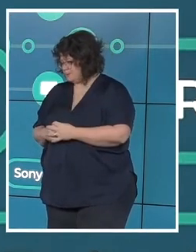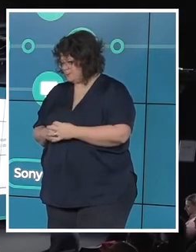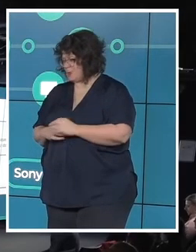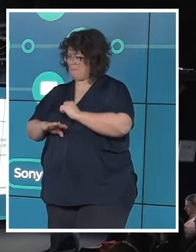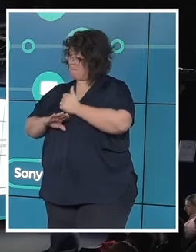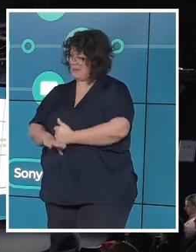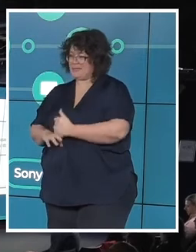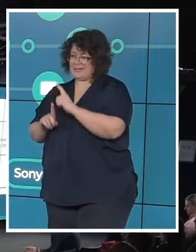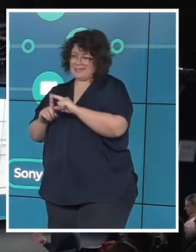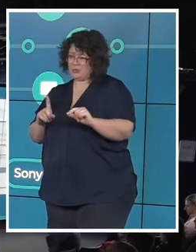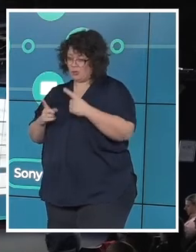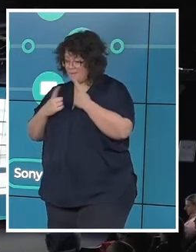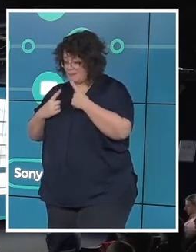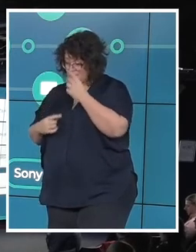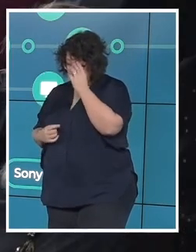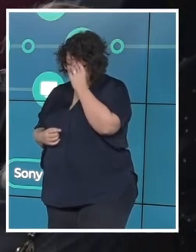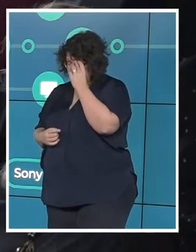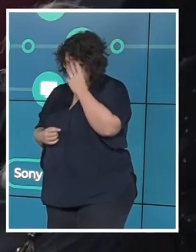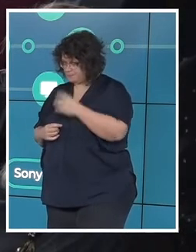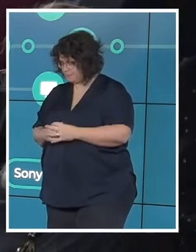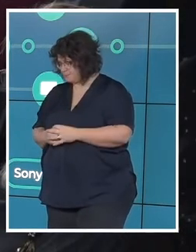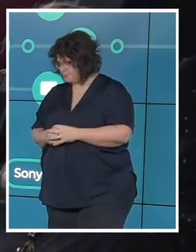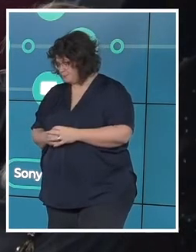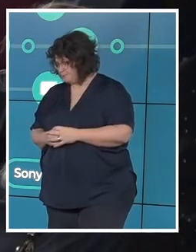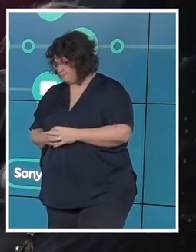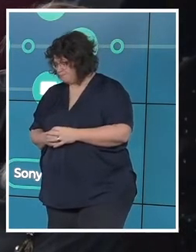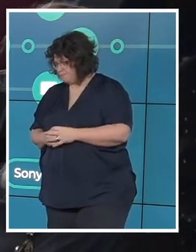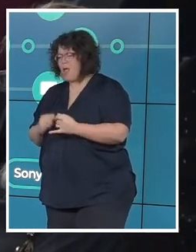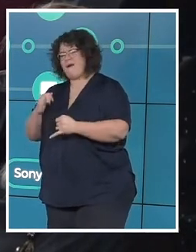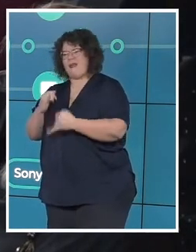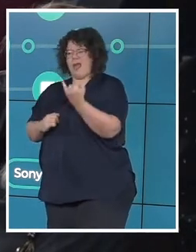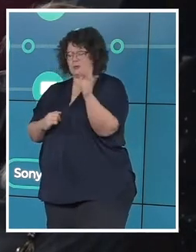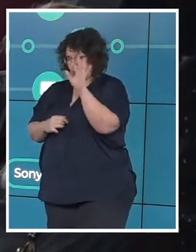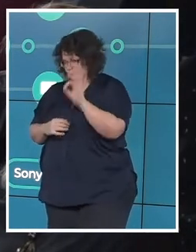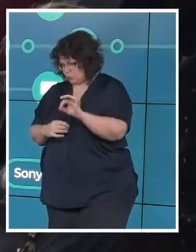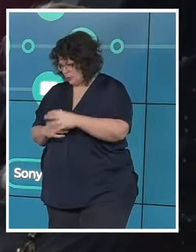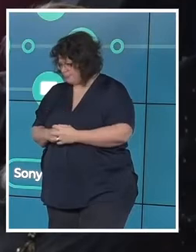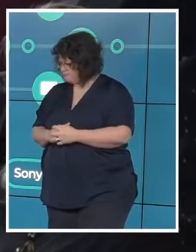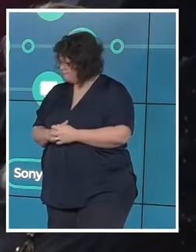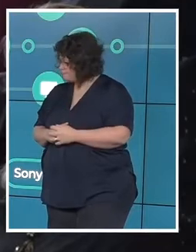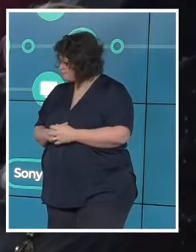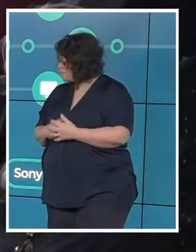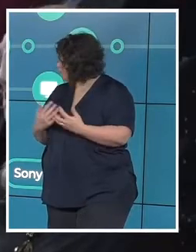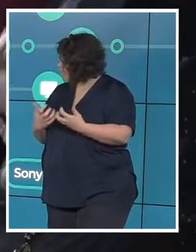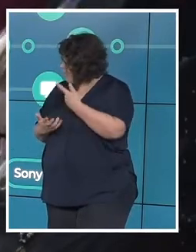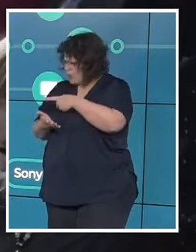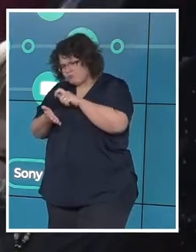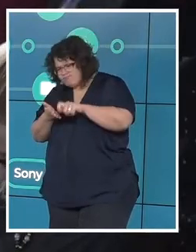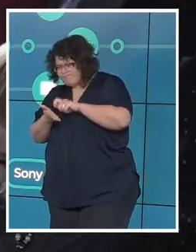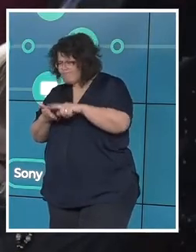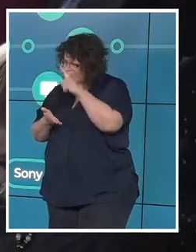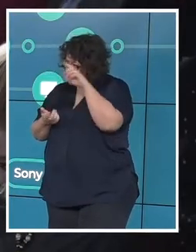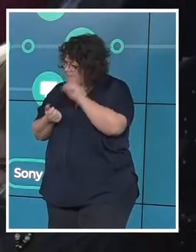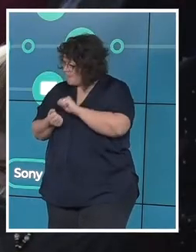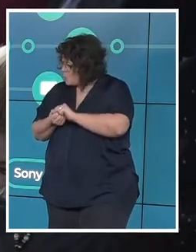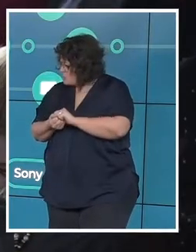That's great. And then a final one, how did you find writing your memoirs? Any challenges or moments of inspiration